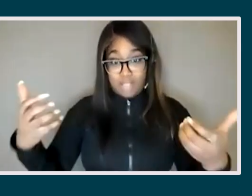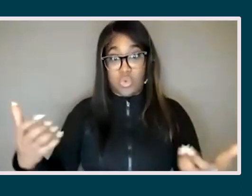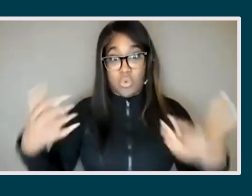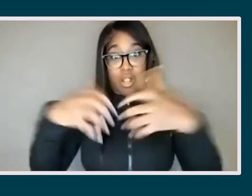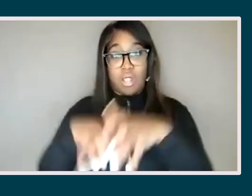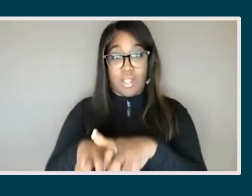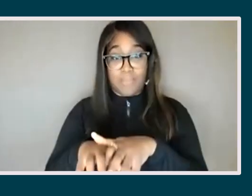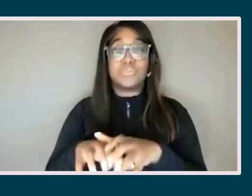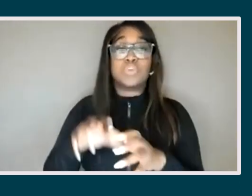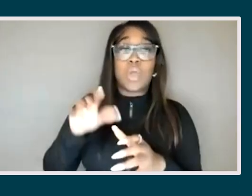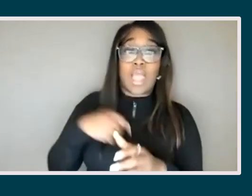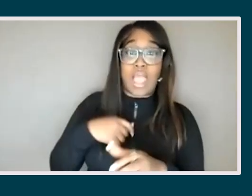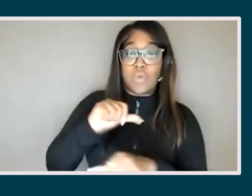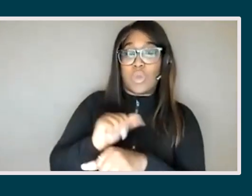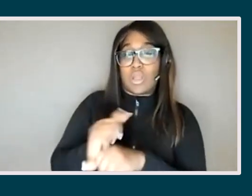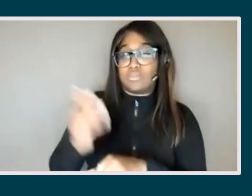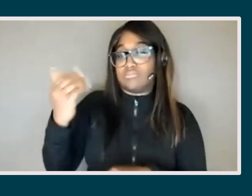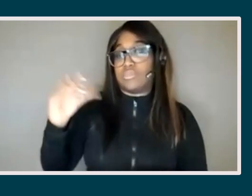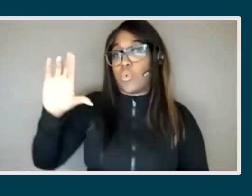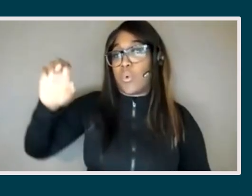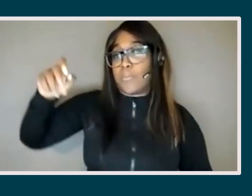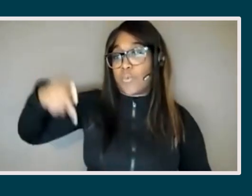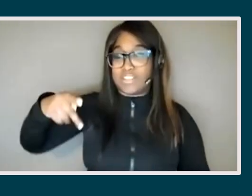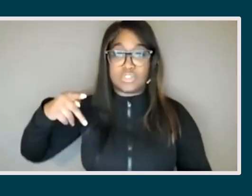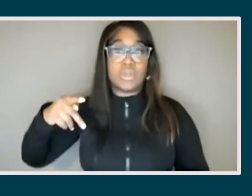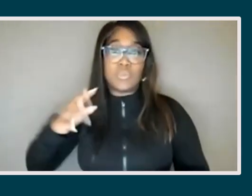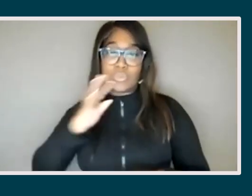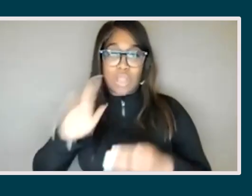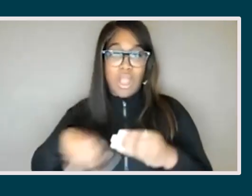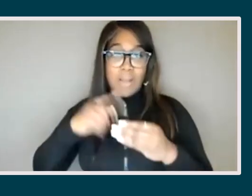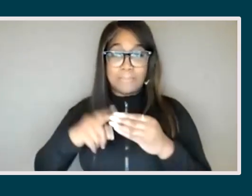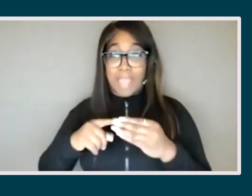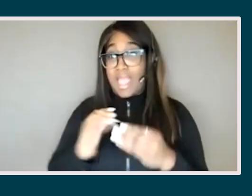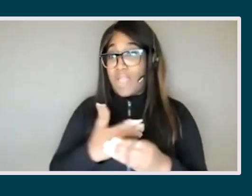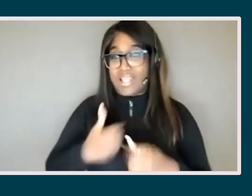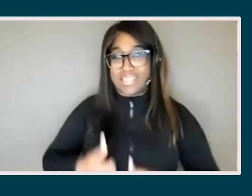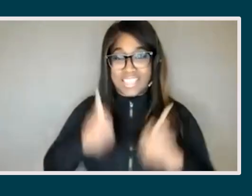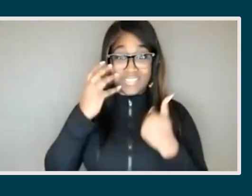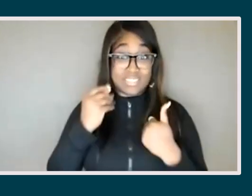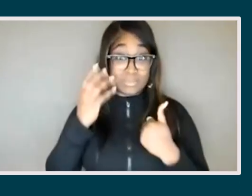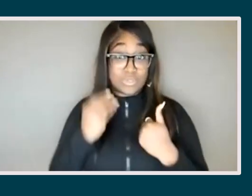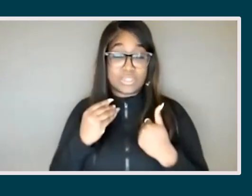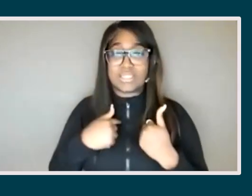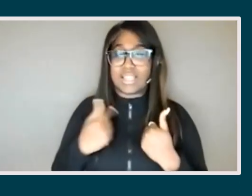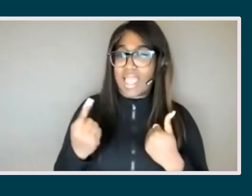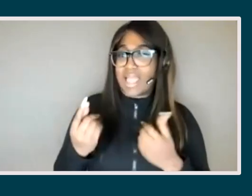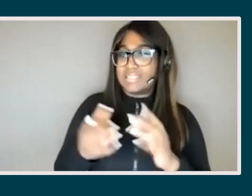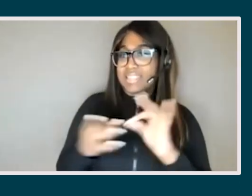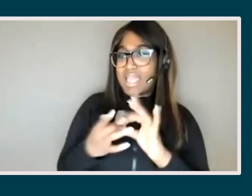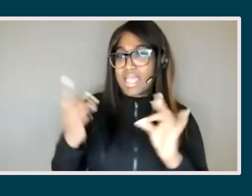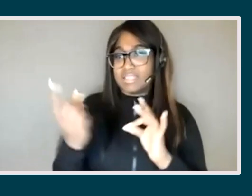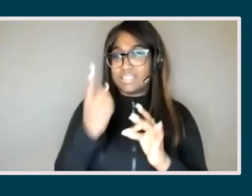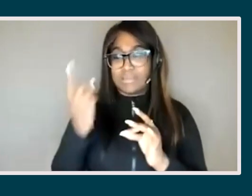the corporations I worked in here, we were talking about, our lived experience. And I said something to a